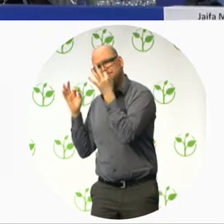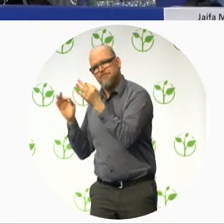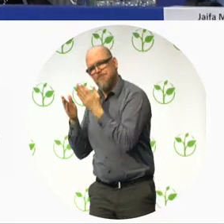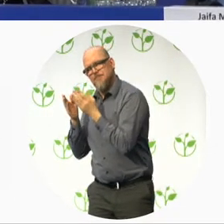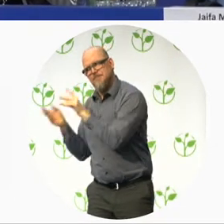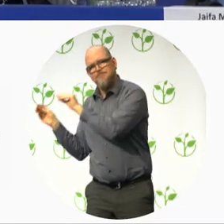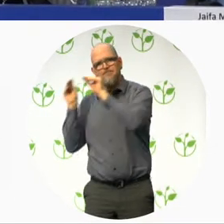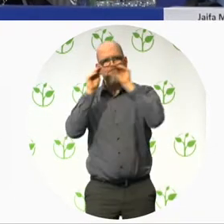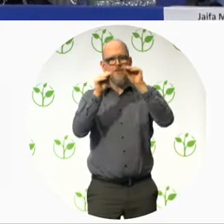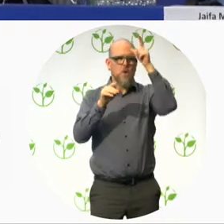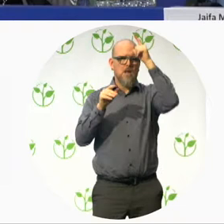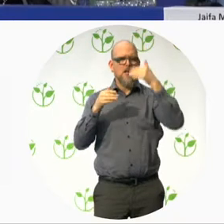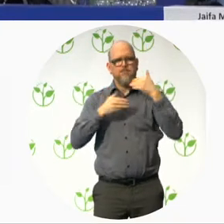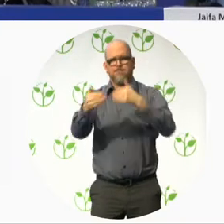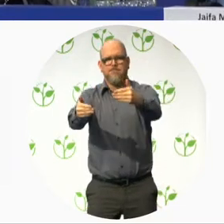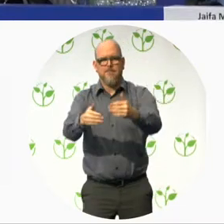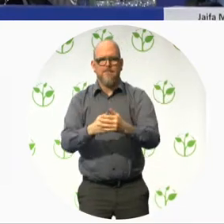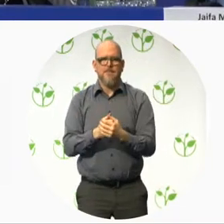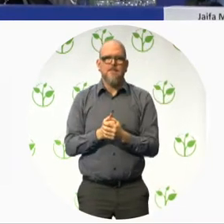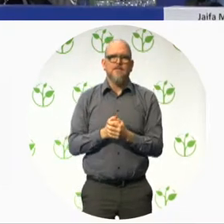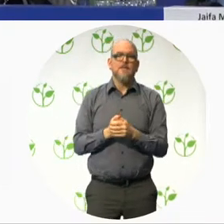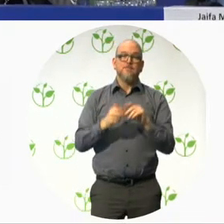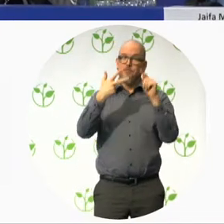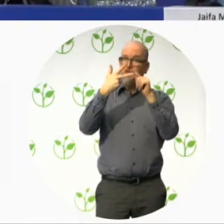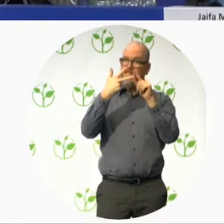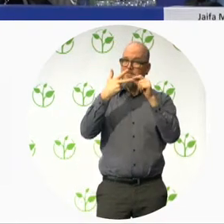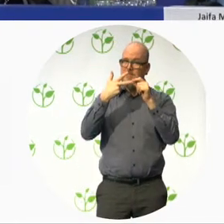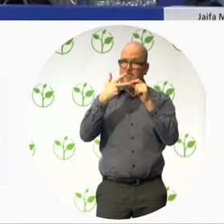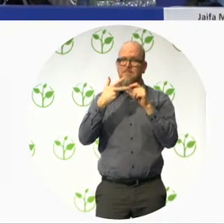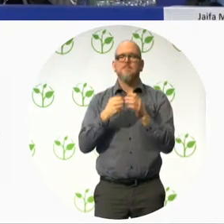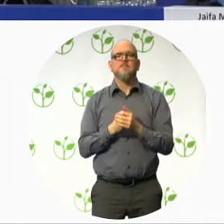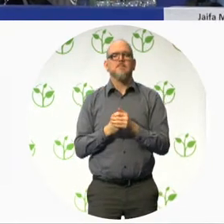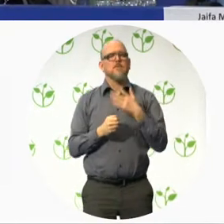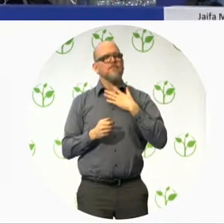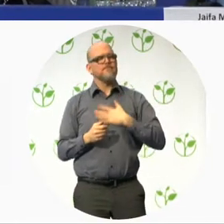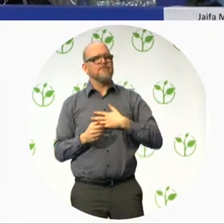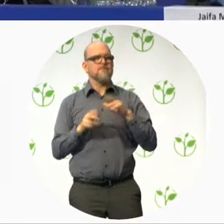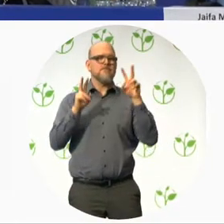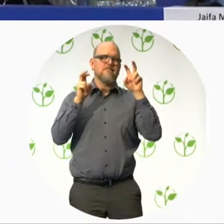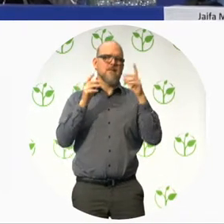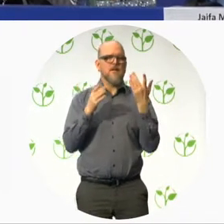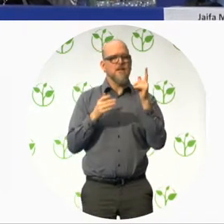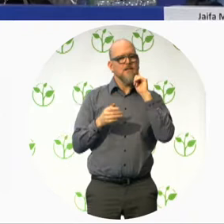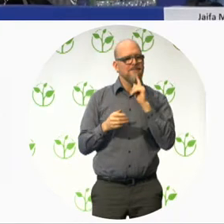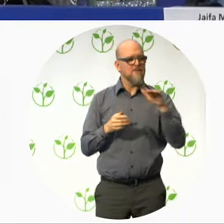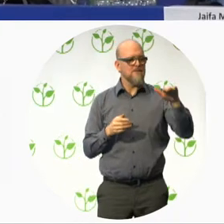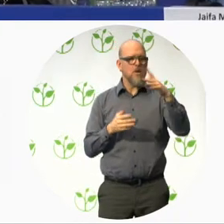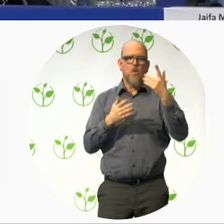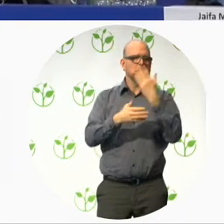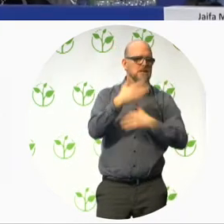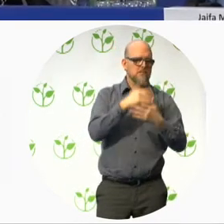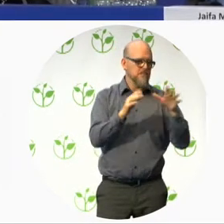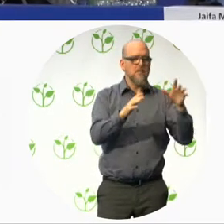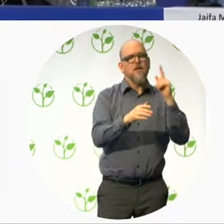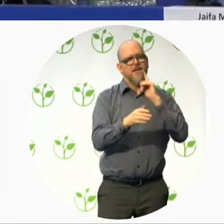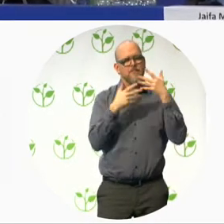in order as well to keep the deaf people safe, we also created a hotline,